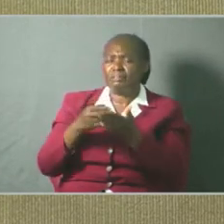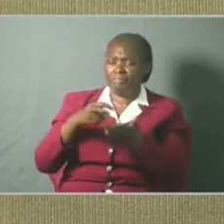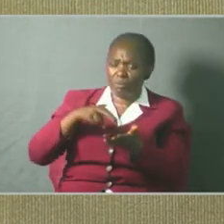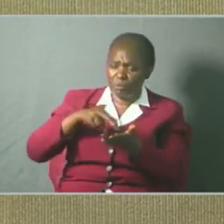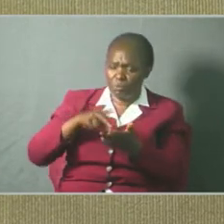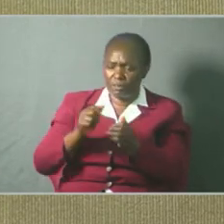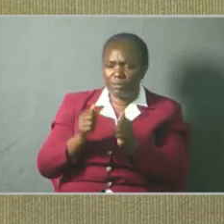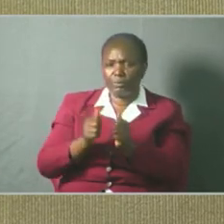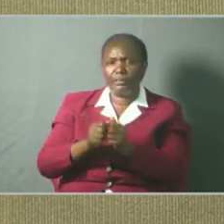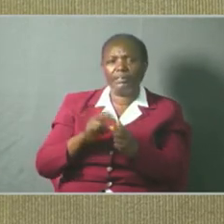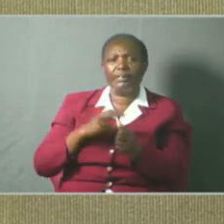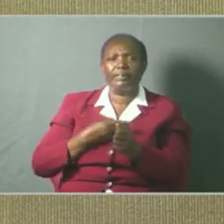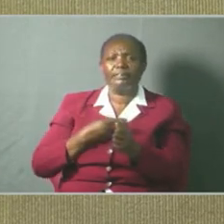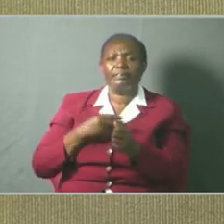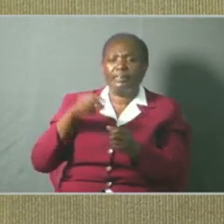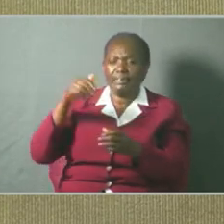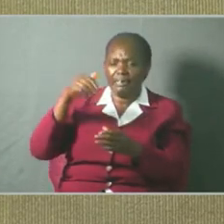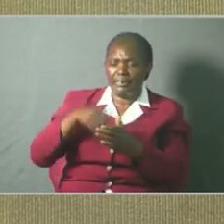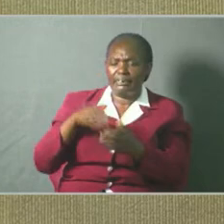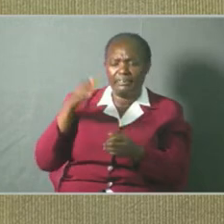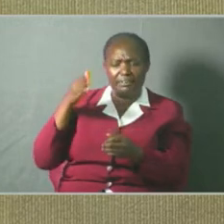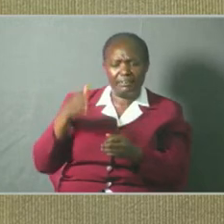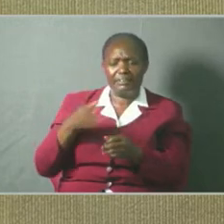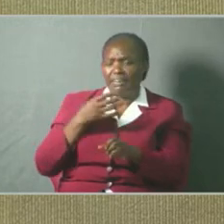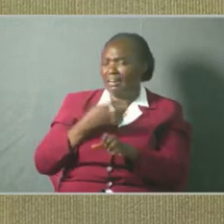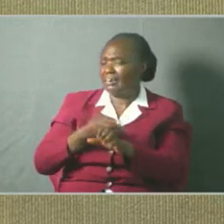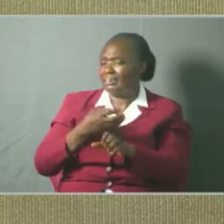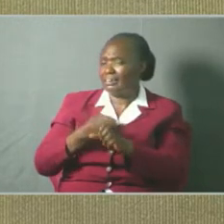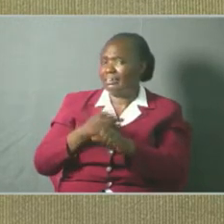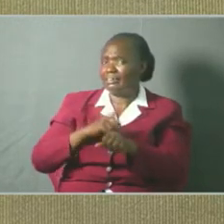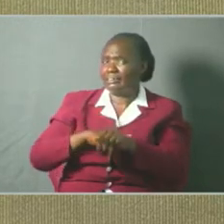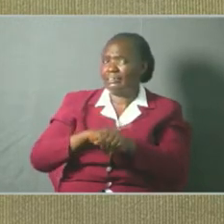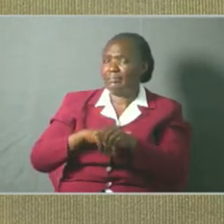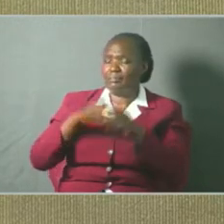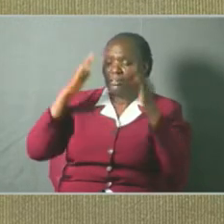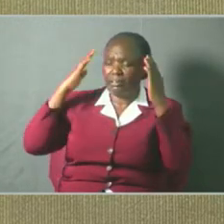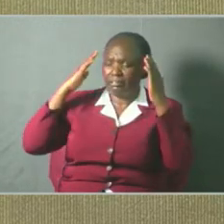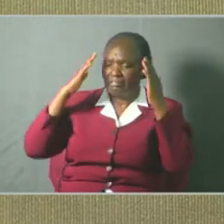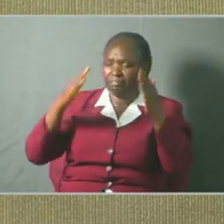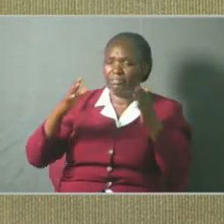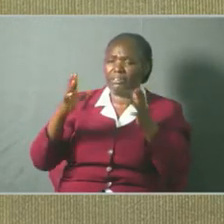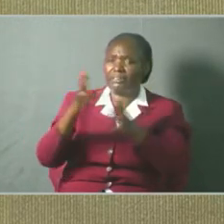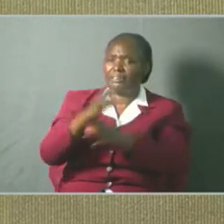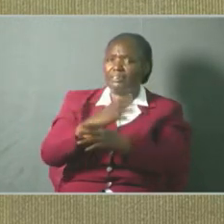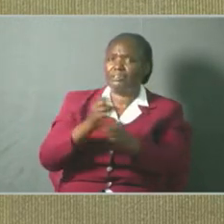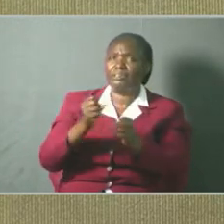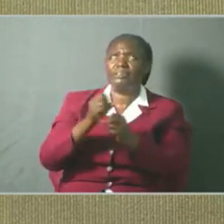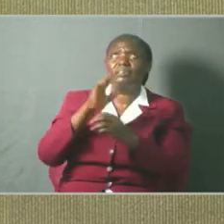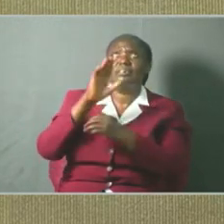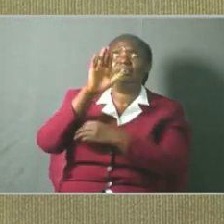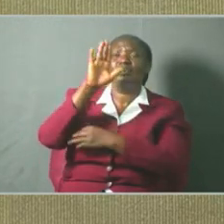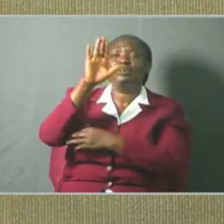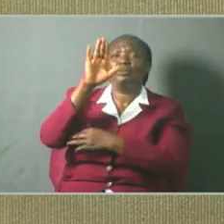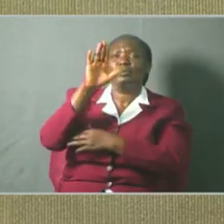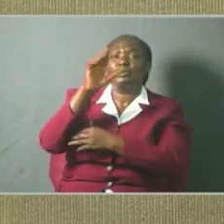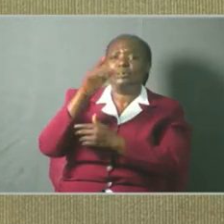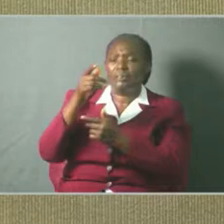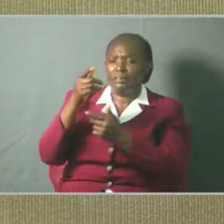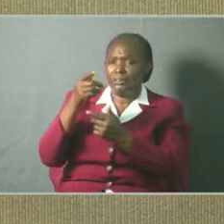circumstances, and we know that if we focus and believe and trust in you, all will be well in the coming